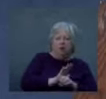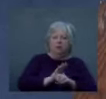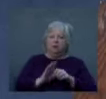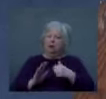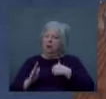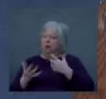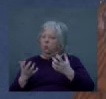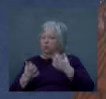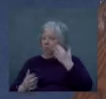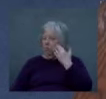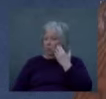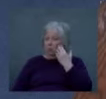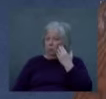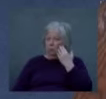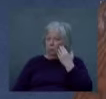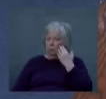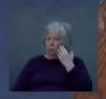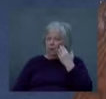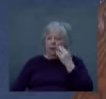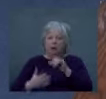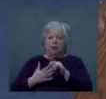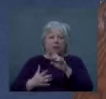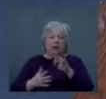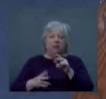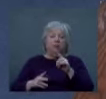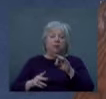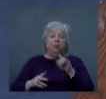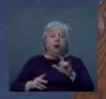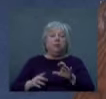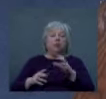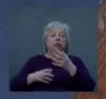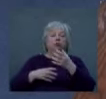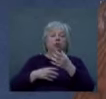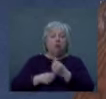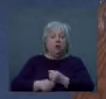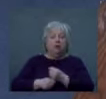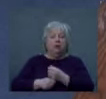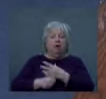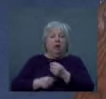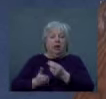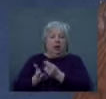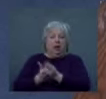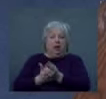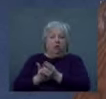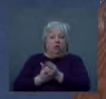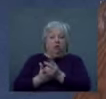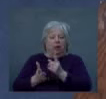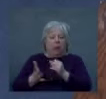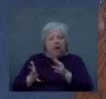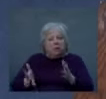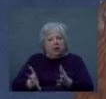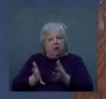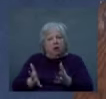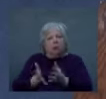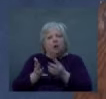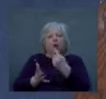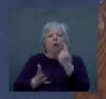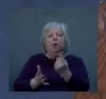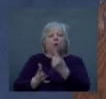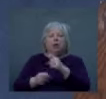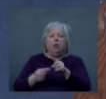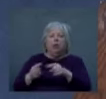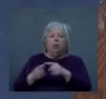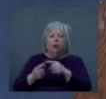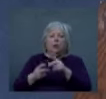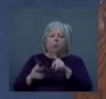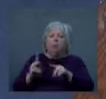know that if public trust and integrity government can be cultivated only when public servants